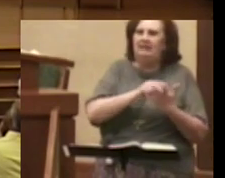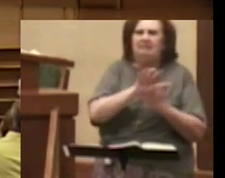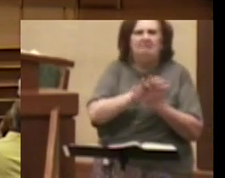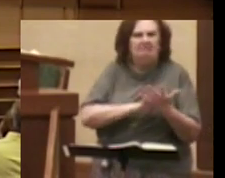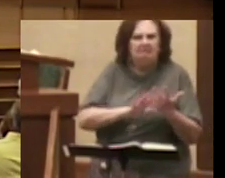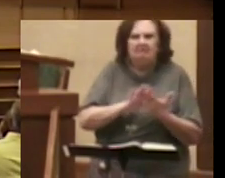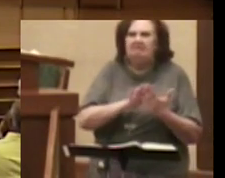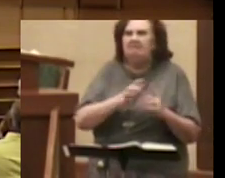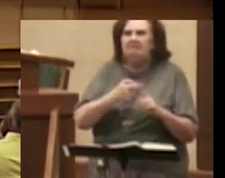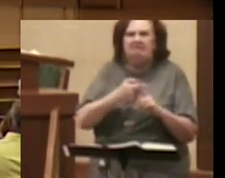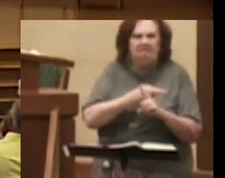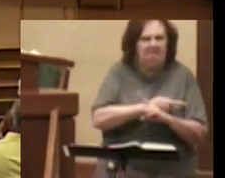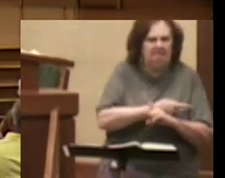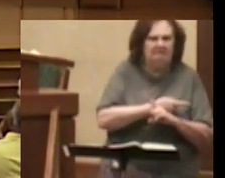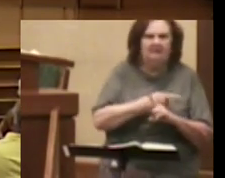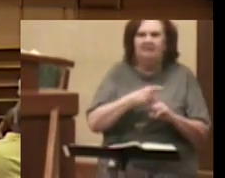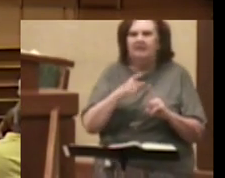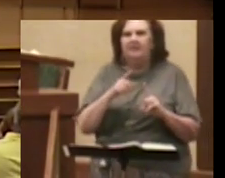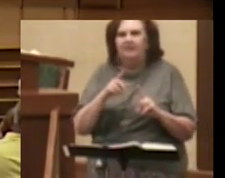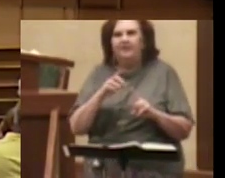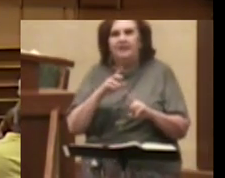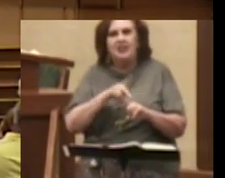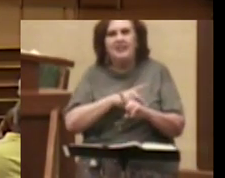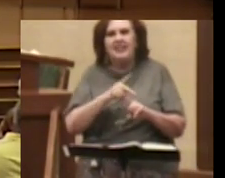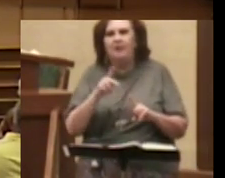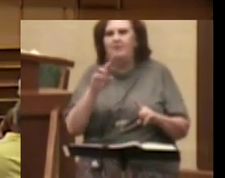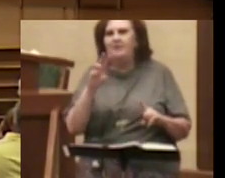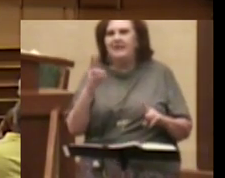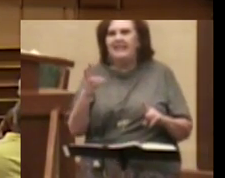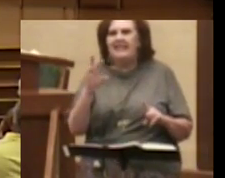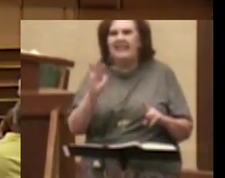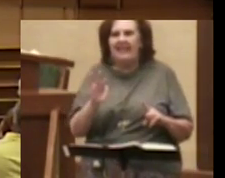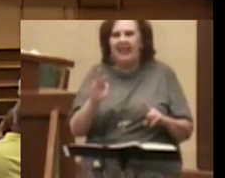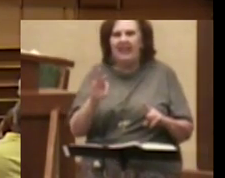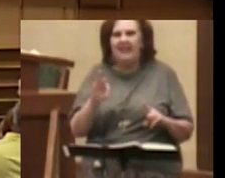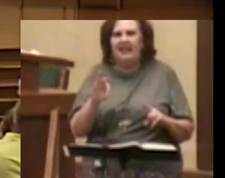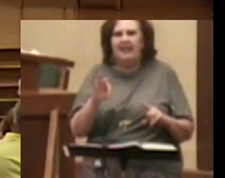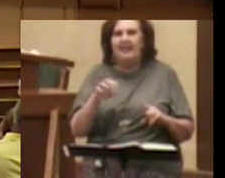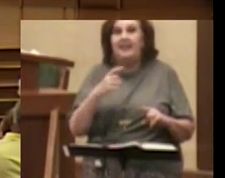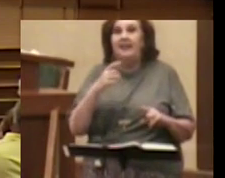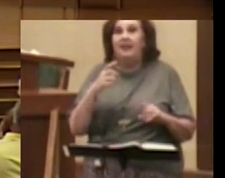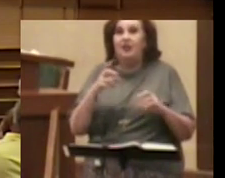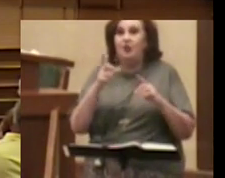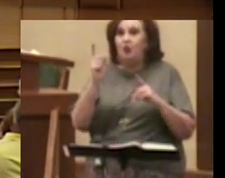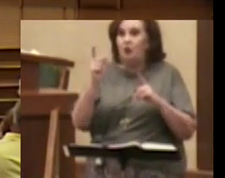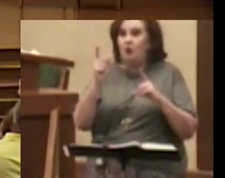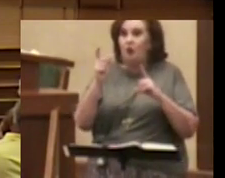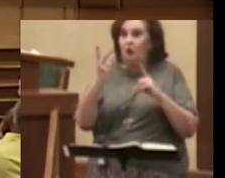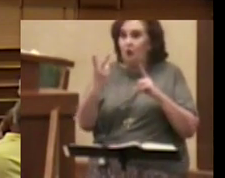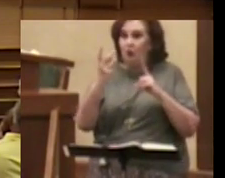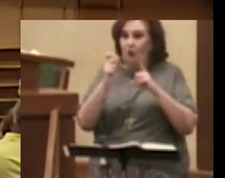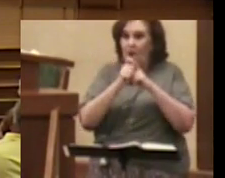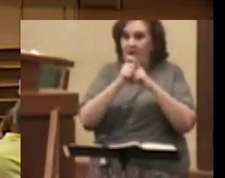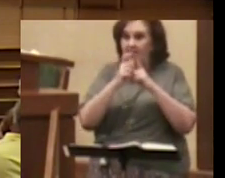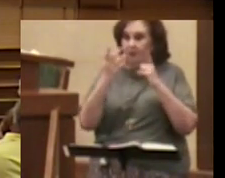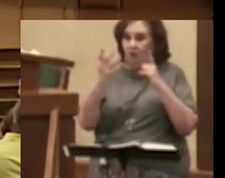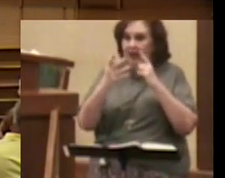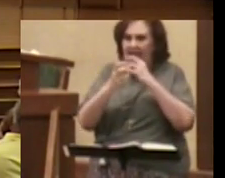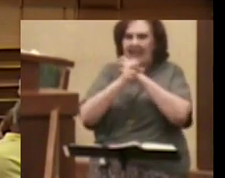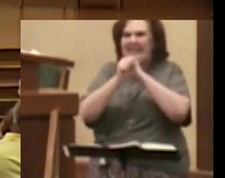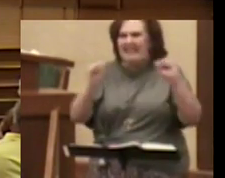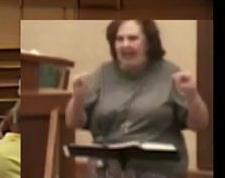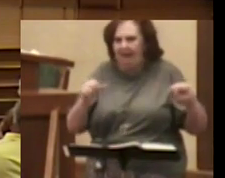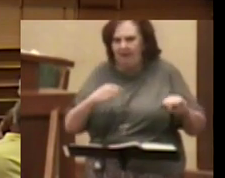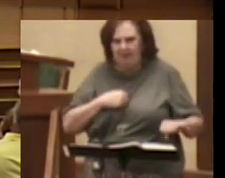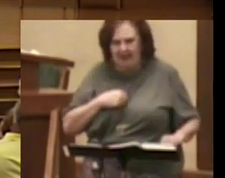on the playlist. That psalm begins with 2 words, save me. Here, the psalmist is found